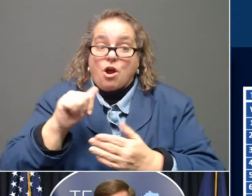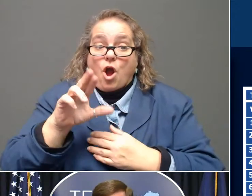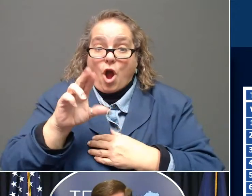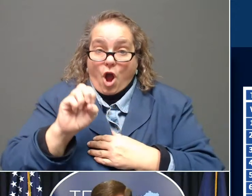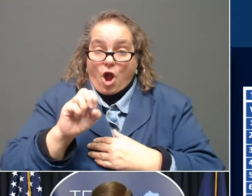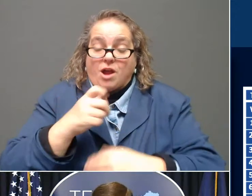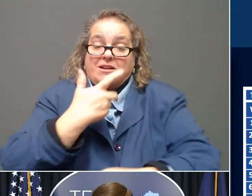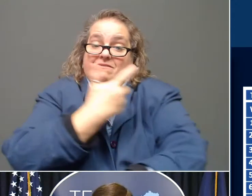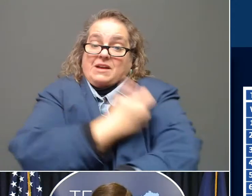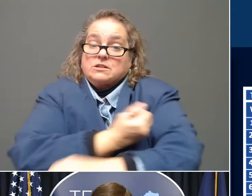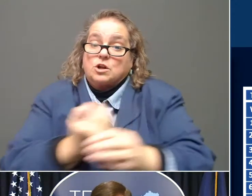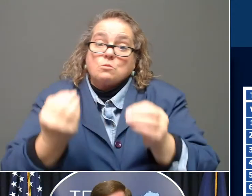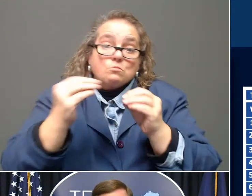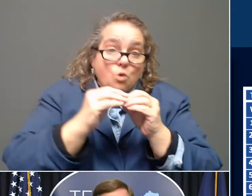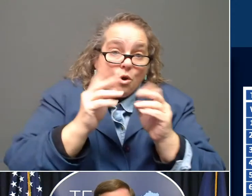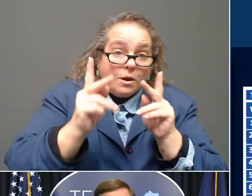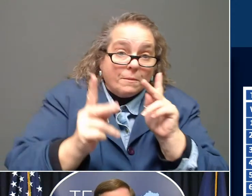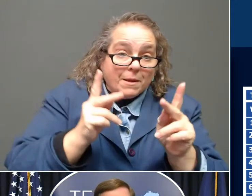day.